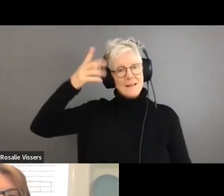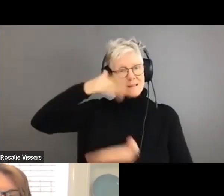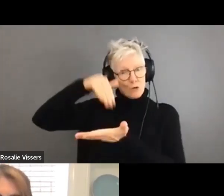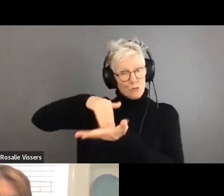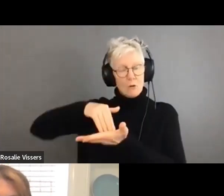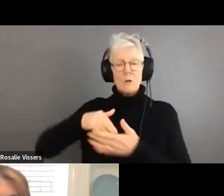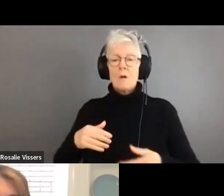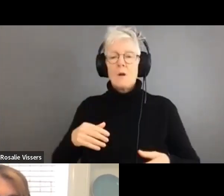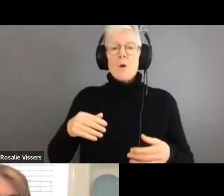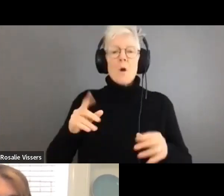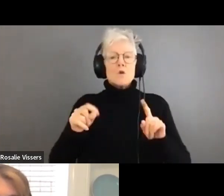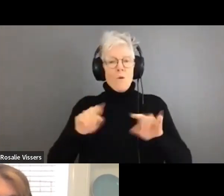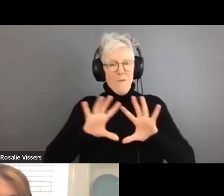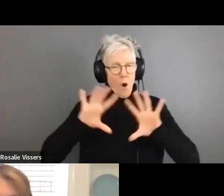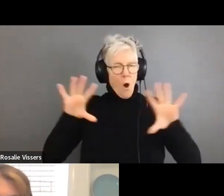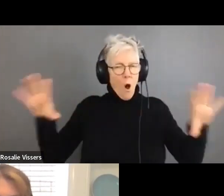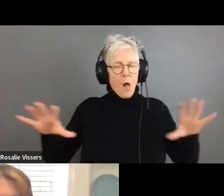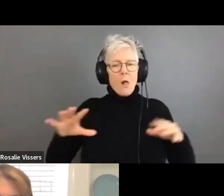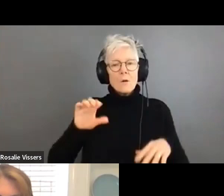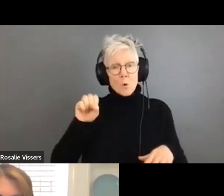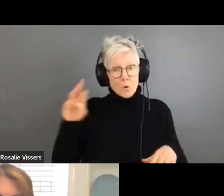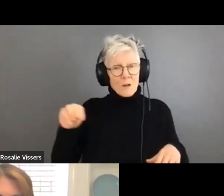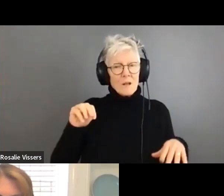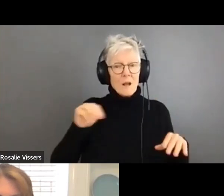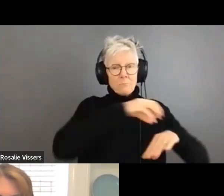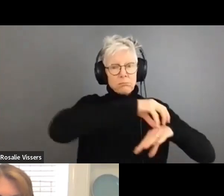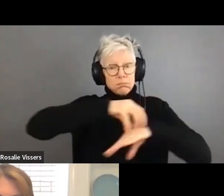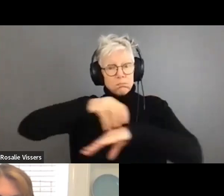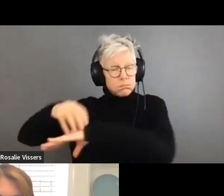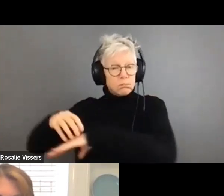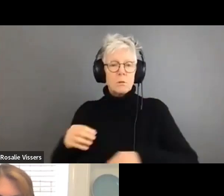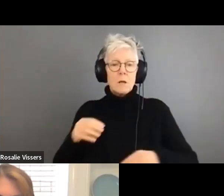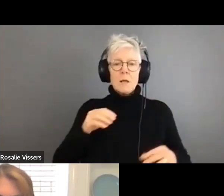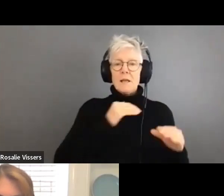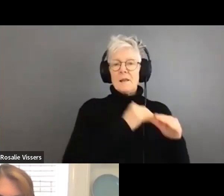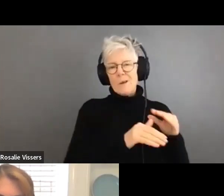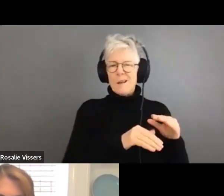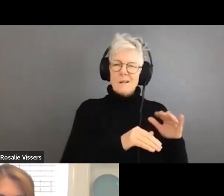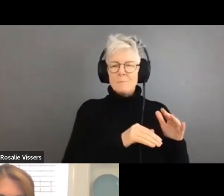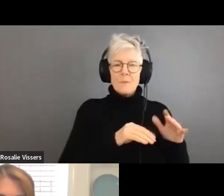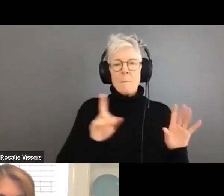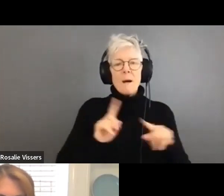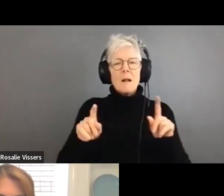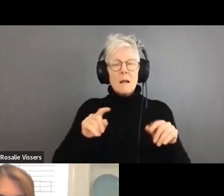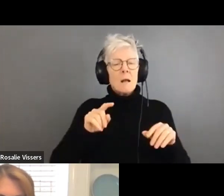than, if you take all our social media platforms, our email list is pretty big. So I'd say